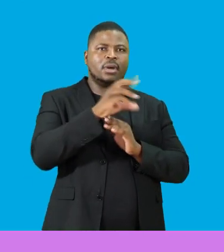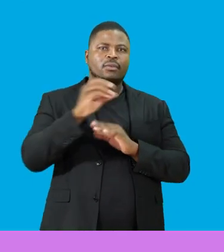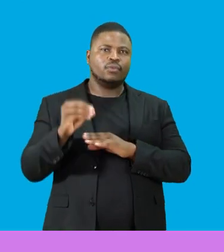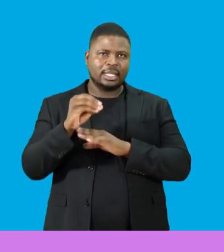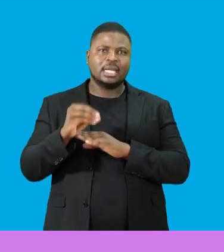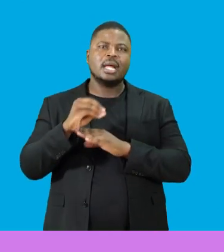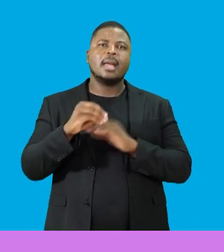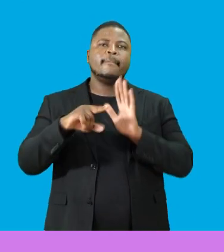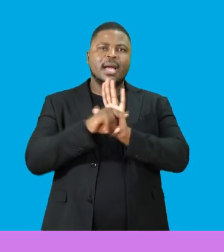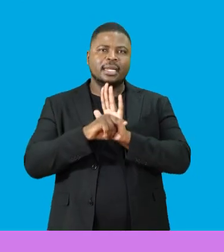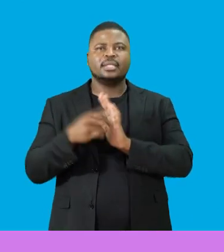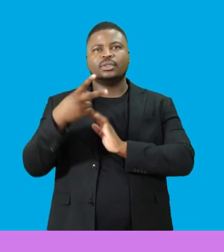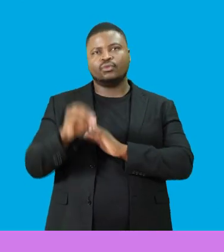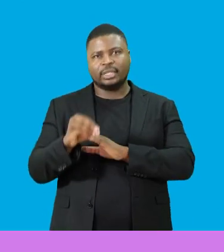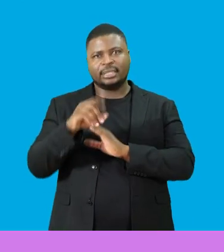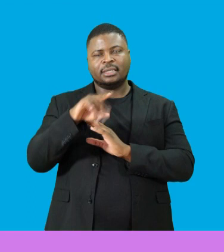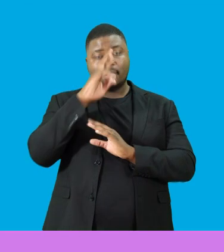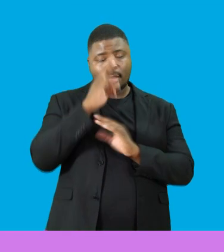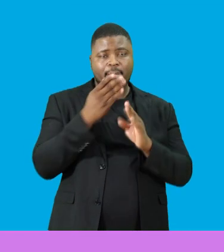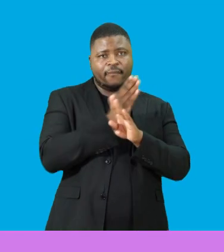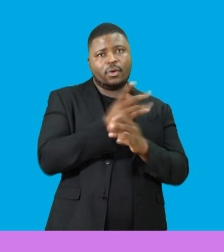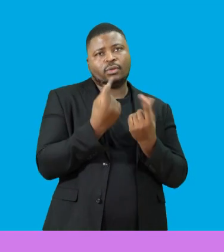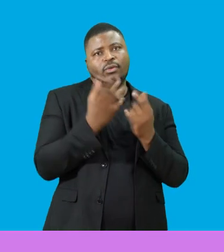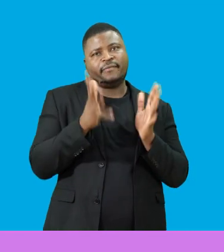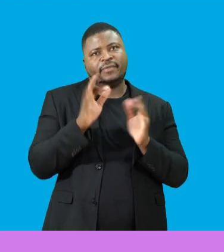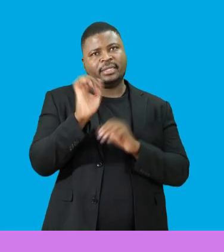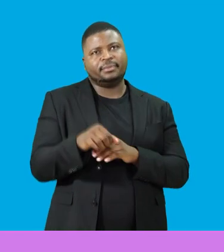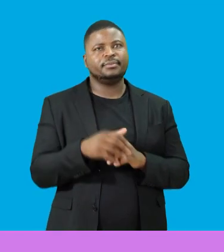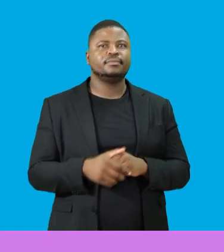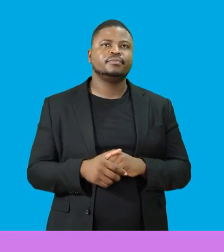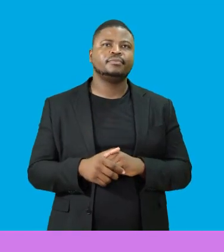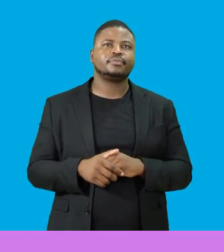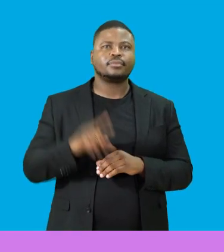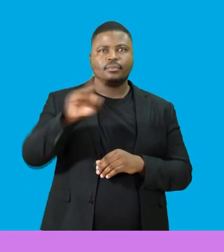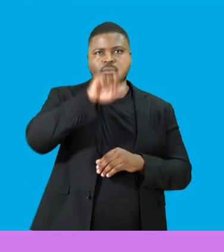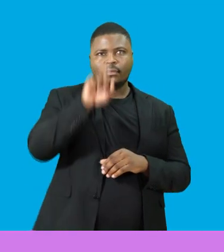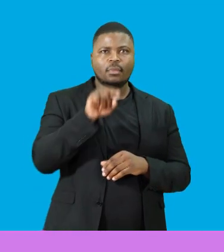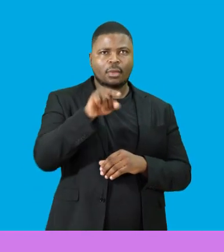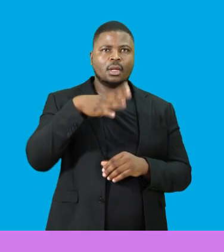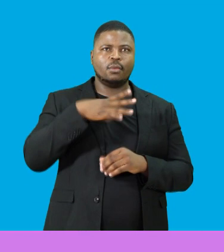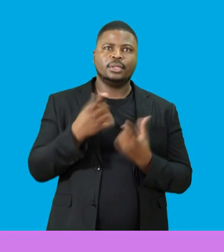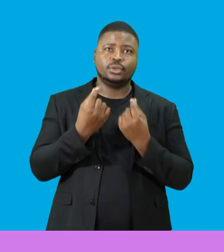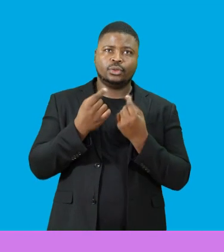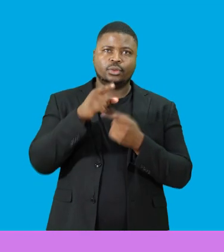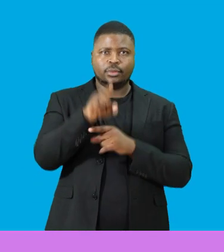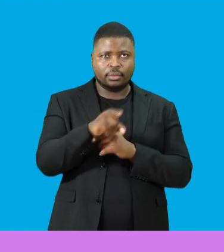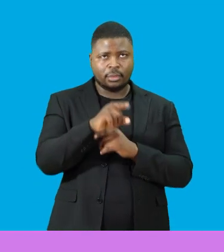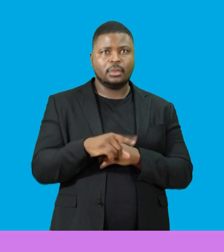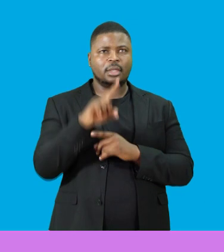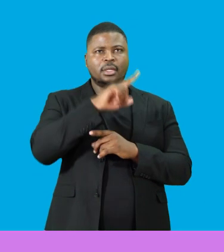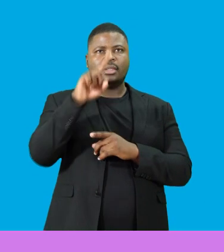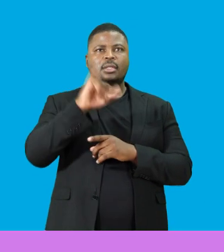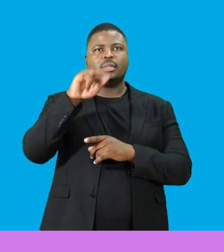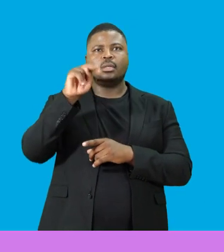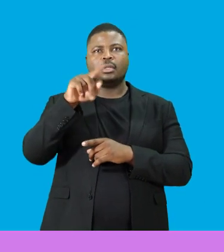80%. This is the application we're talking about. Then this is a question that I want you to do.